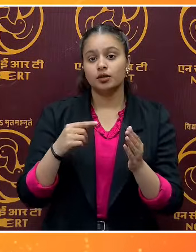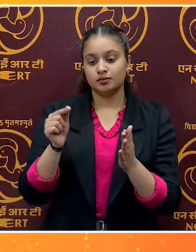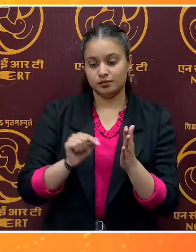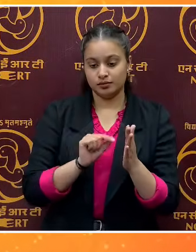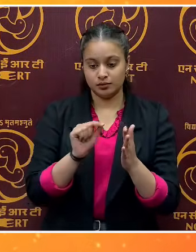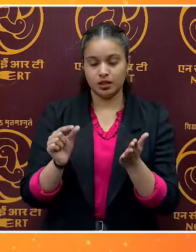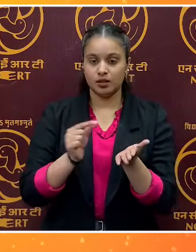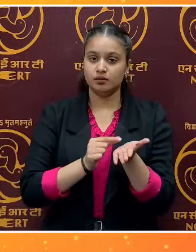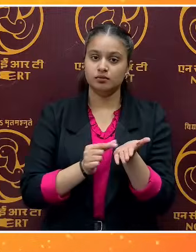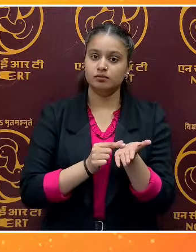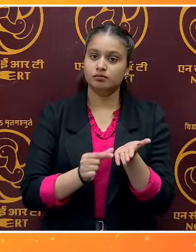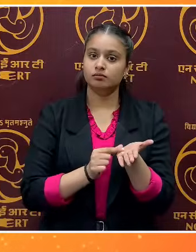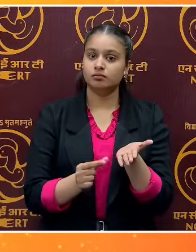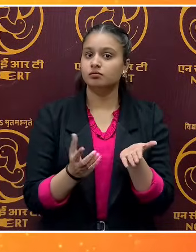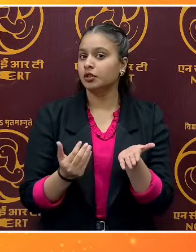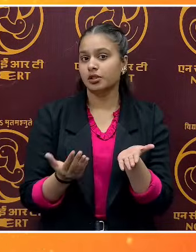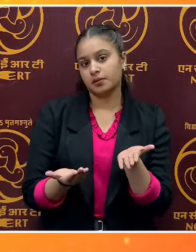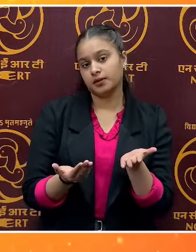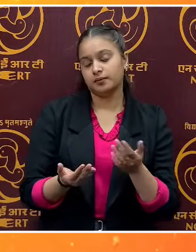be erased